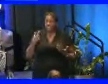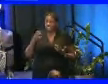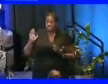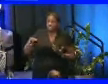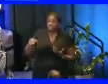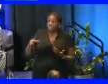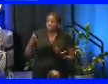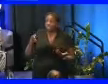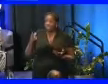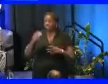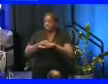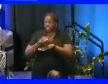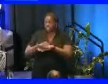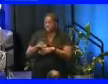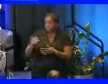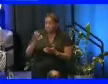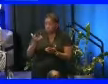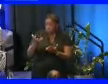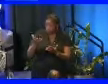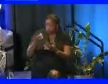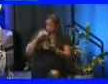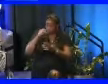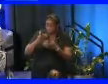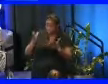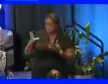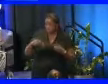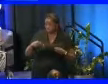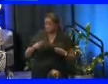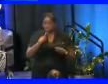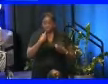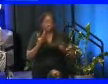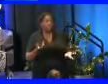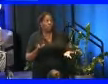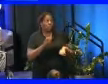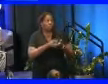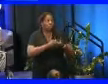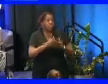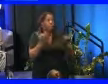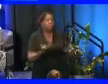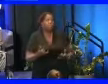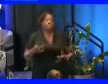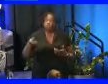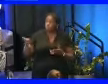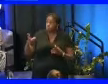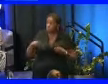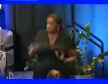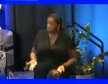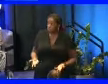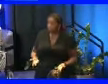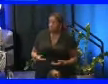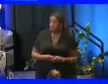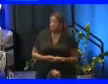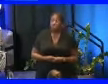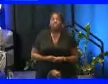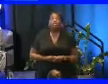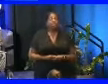sir, but the counselor, I said, if you were homeless, would you take it? He told me, well, see, that's the problem now. I said, would you take it?